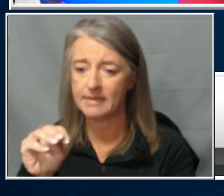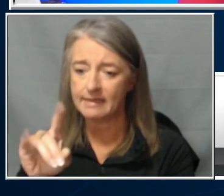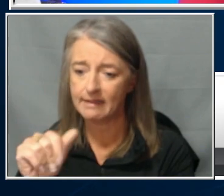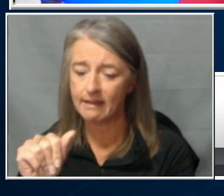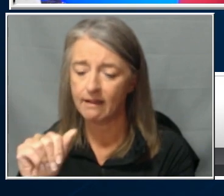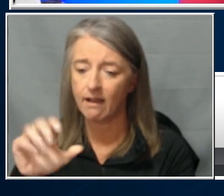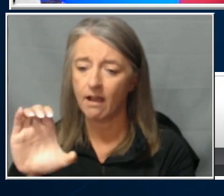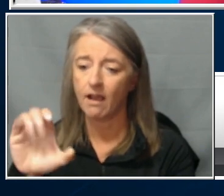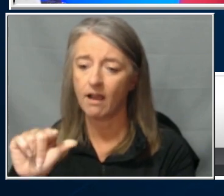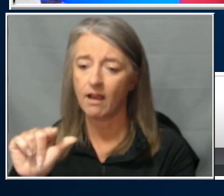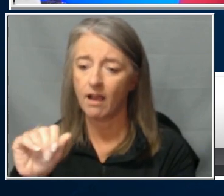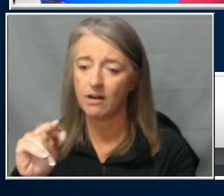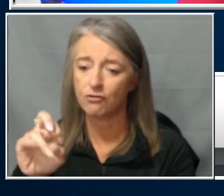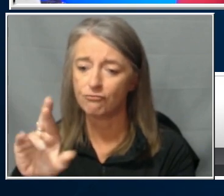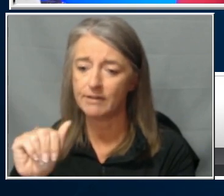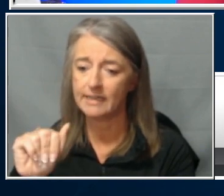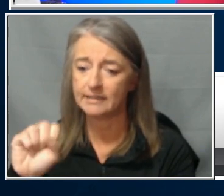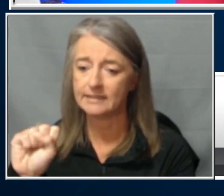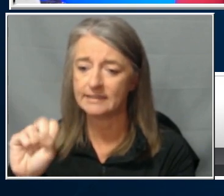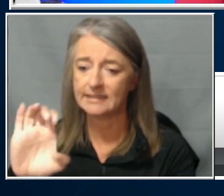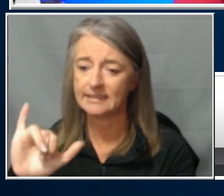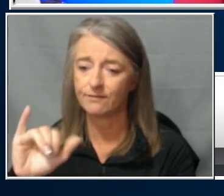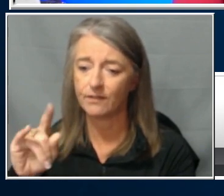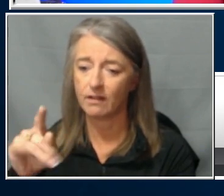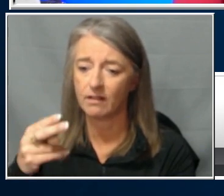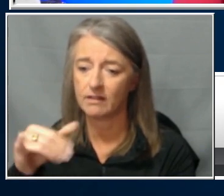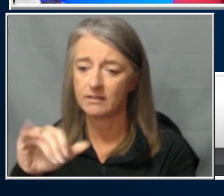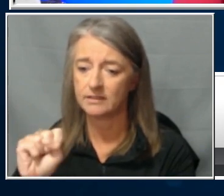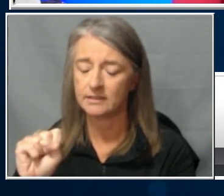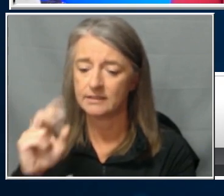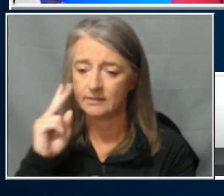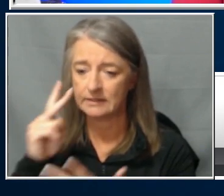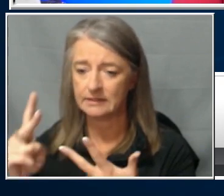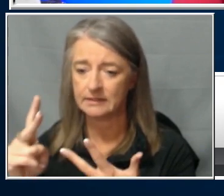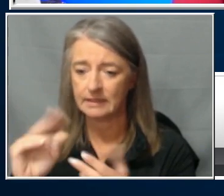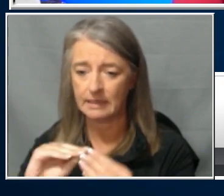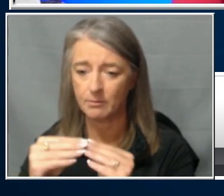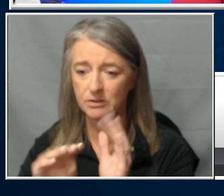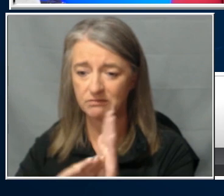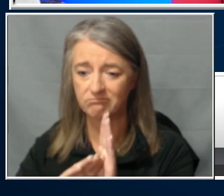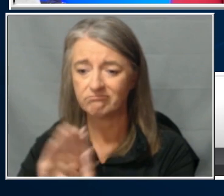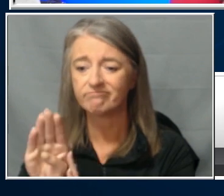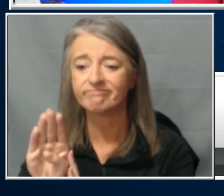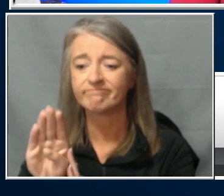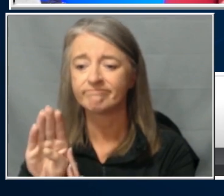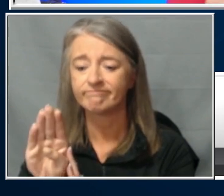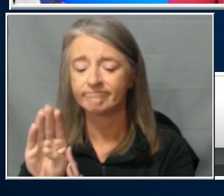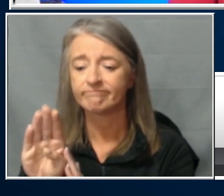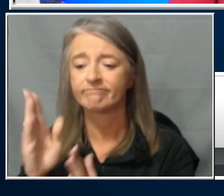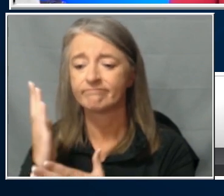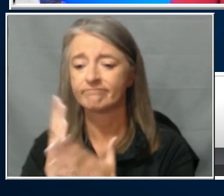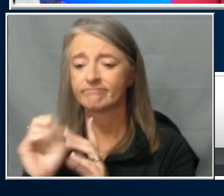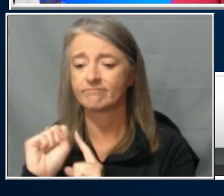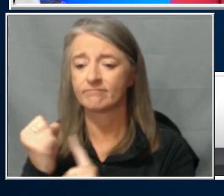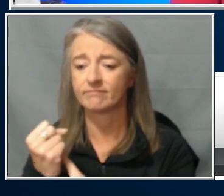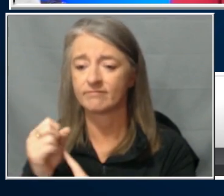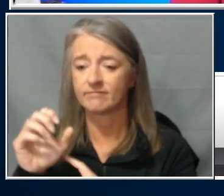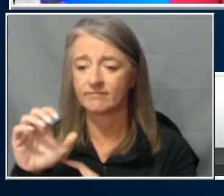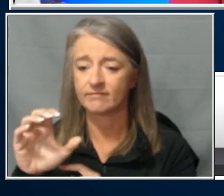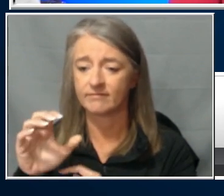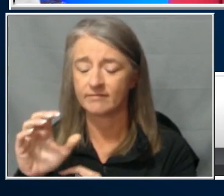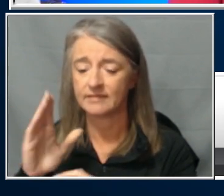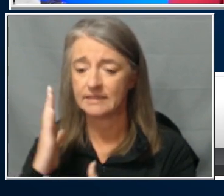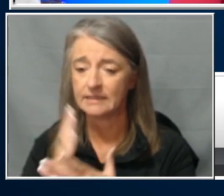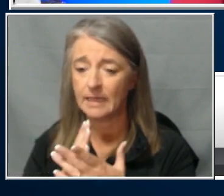syphilis. The numbers are trending, as we now see, in the wrong direction. And some of these situations, like syphilis, can put newborns